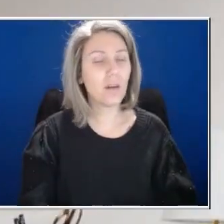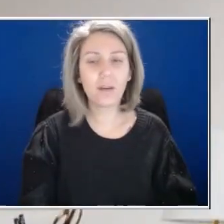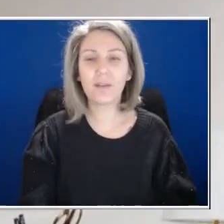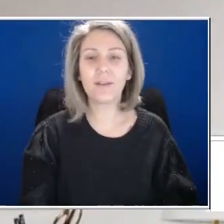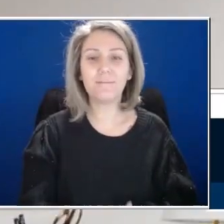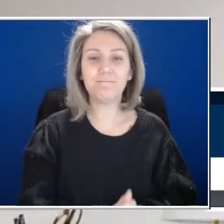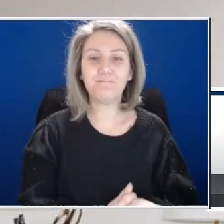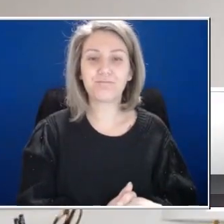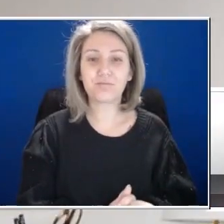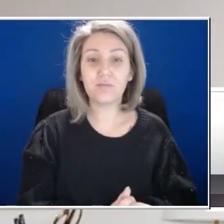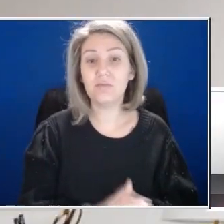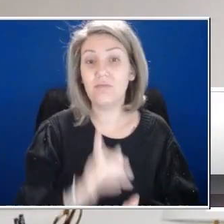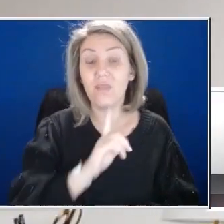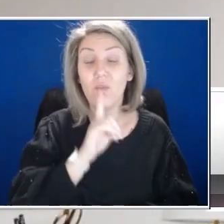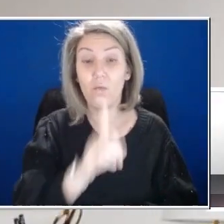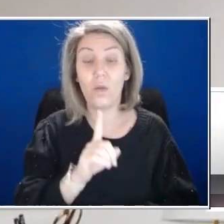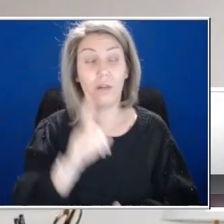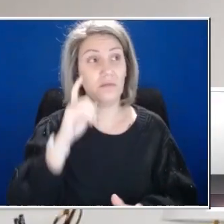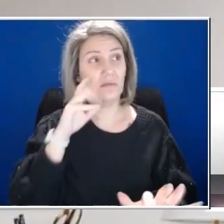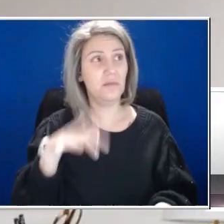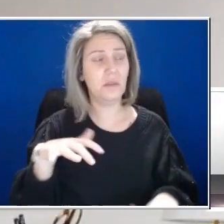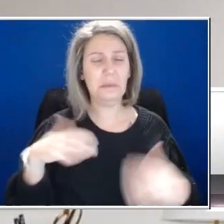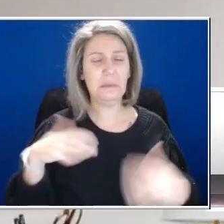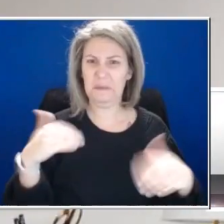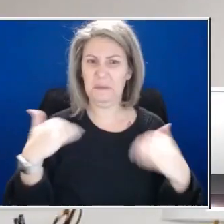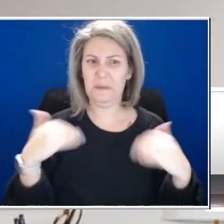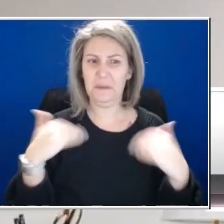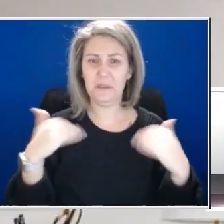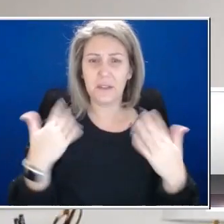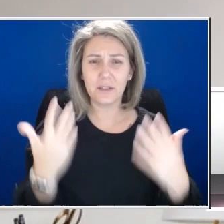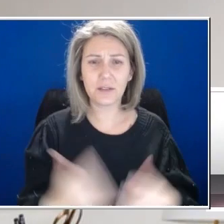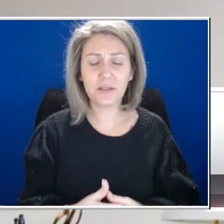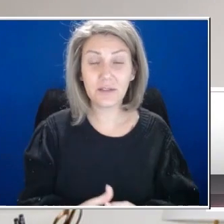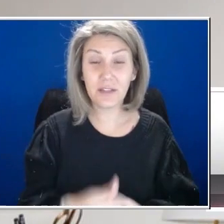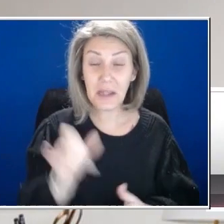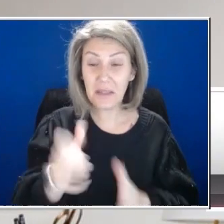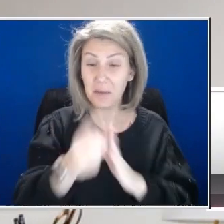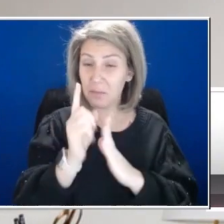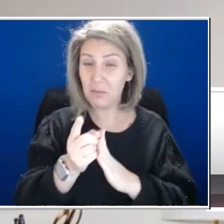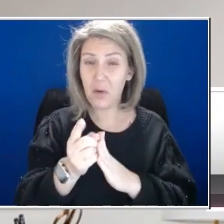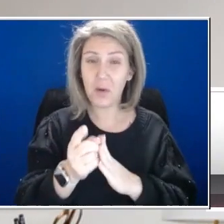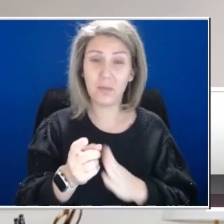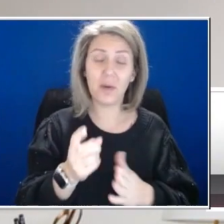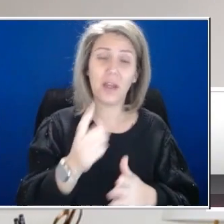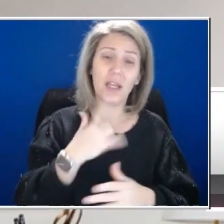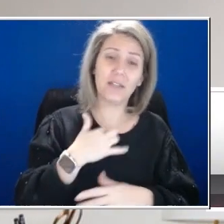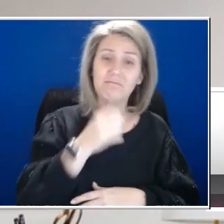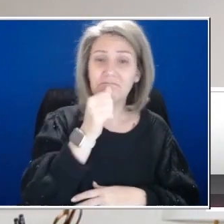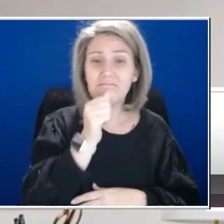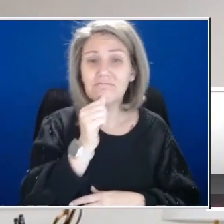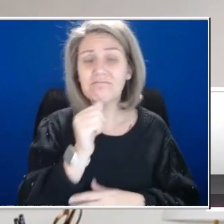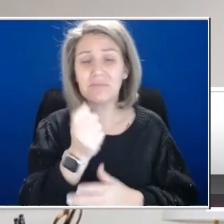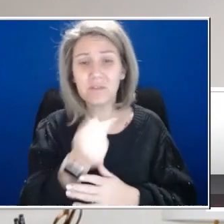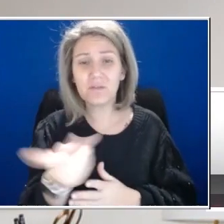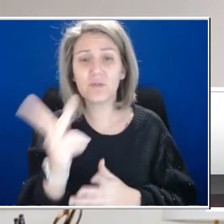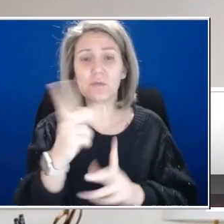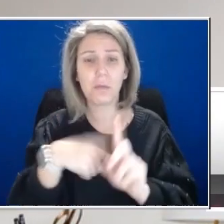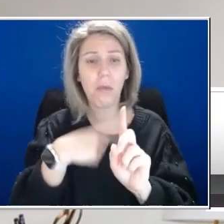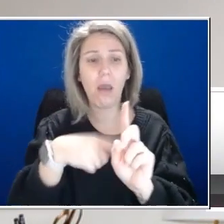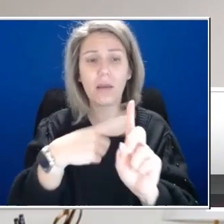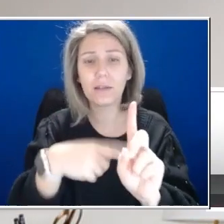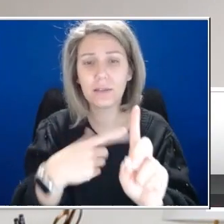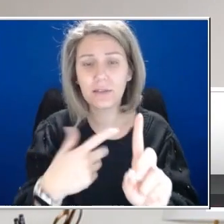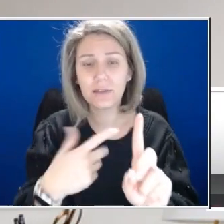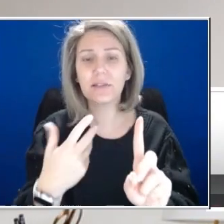It really just kind of took my breath away. I had at that point in time been through a couple of months of